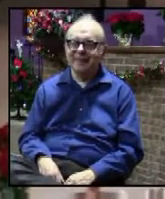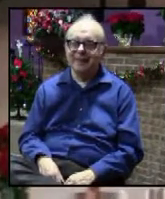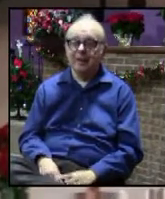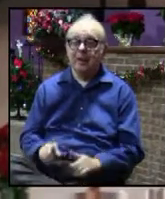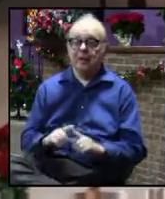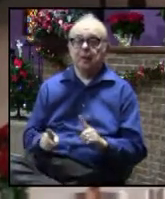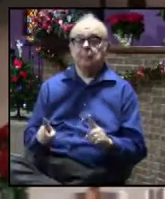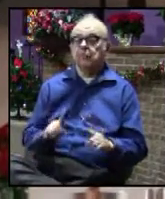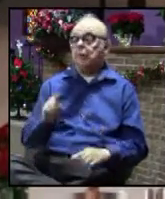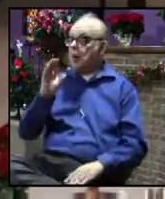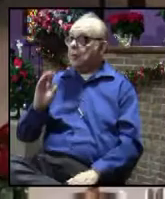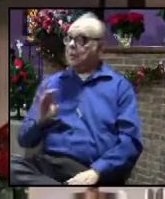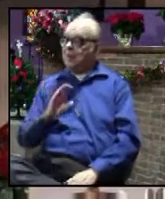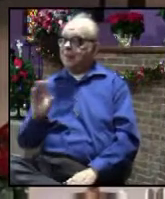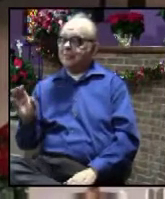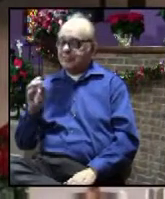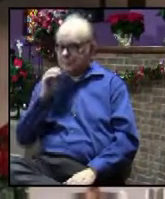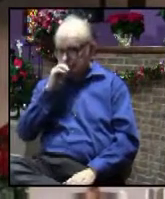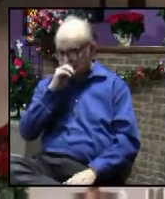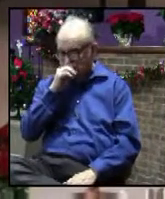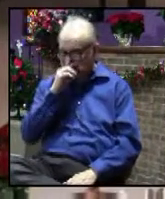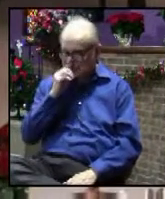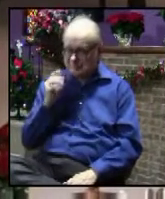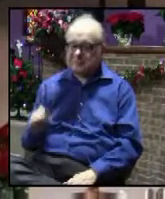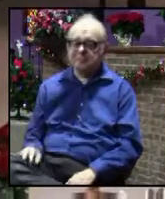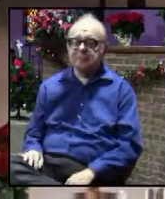But on the cross,